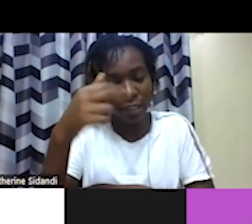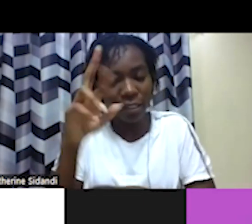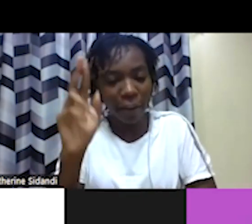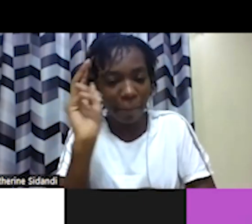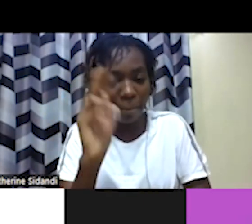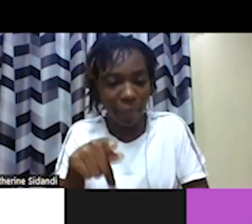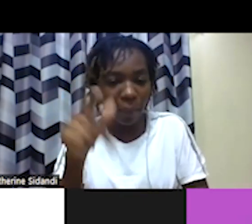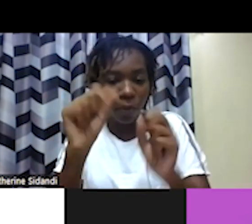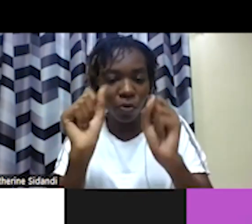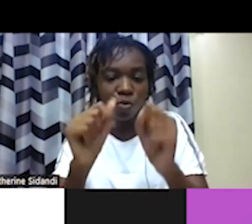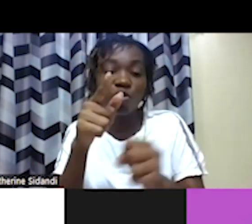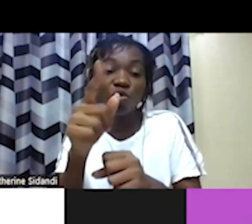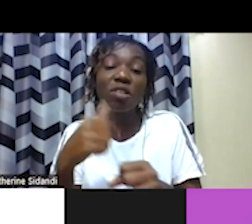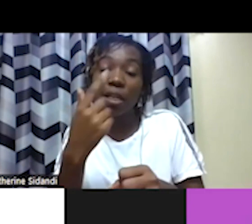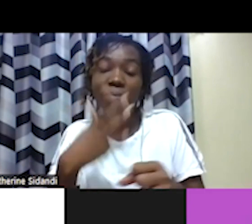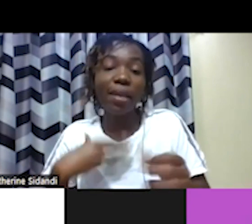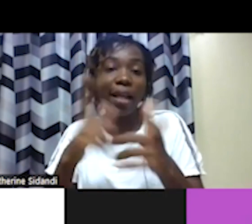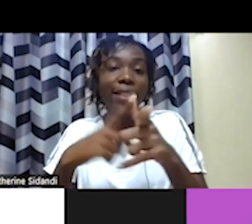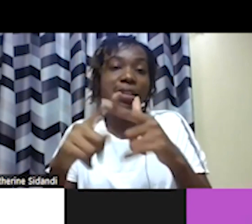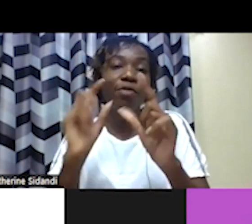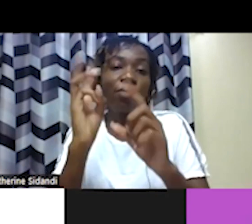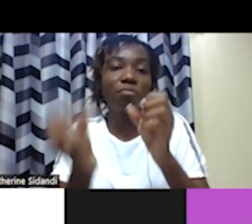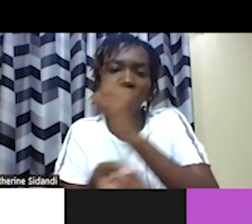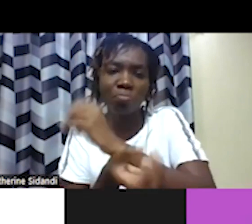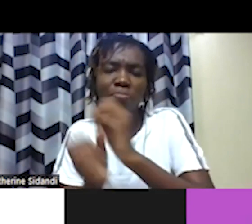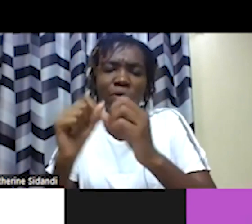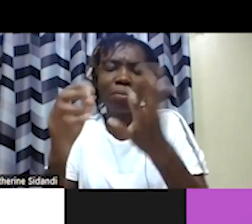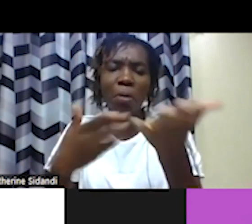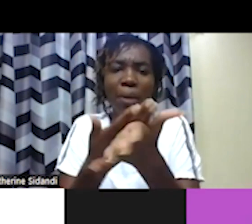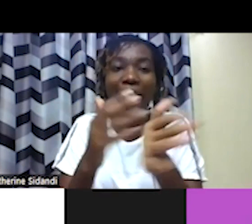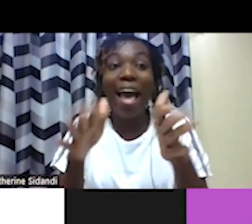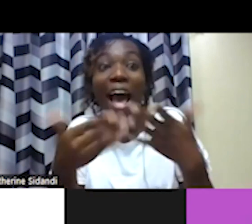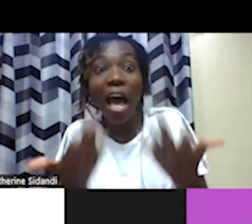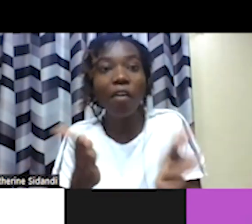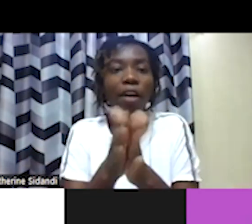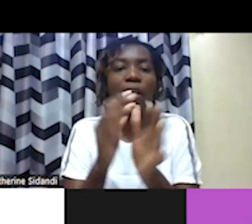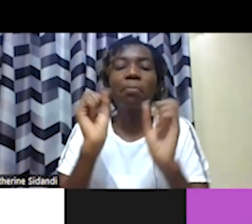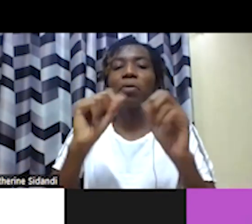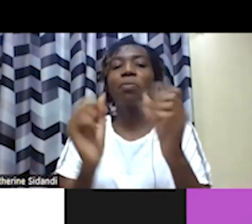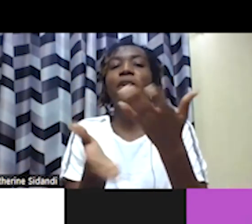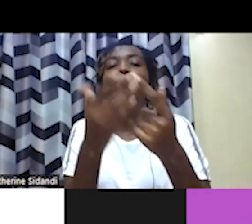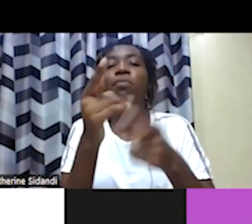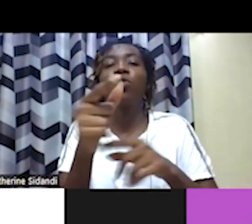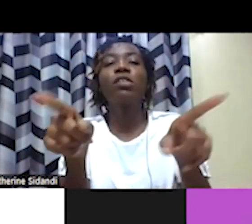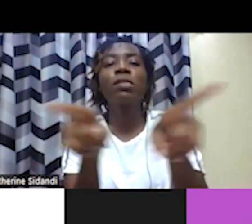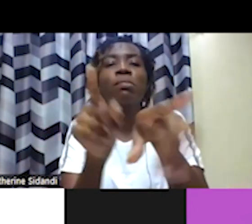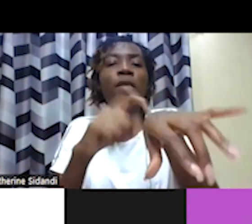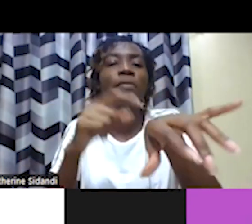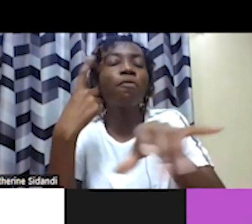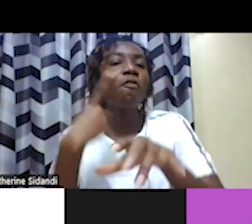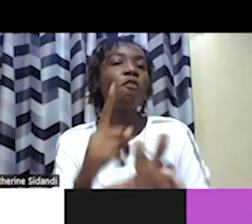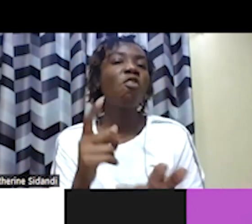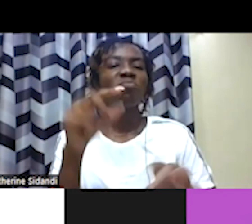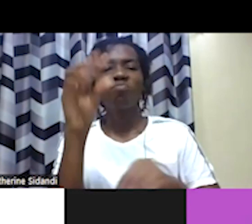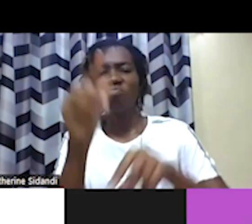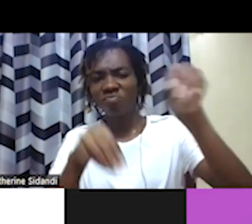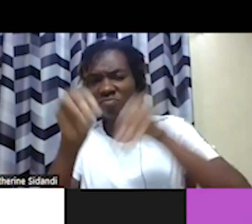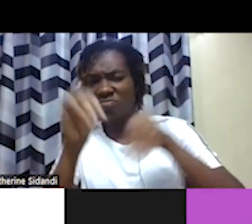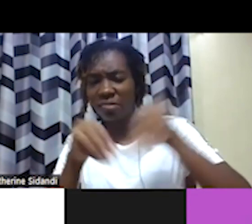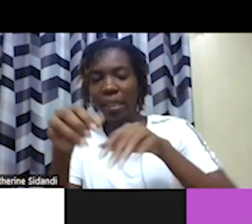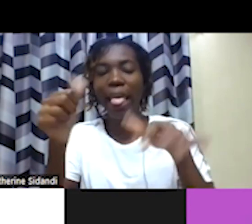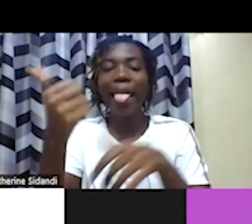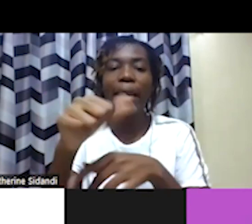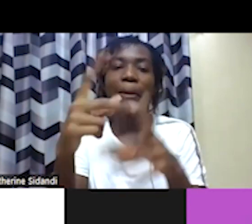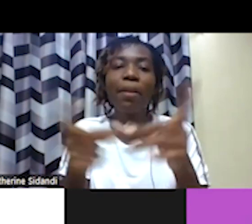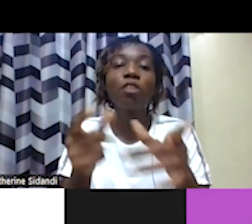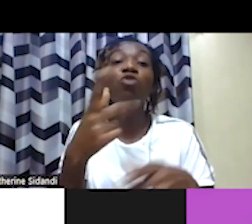how you can apply for exemptions. I'll tell you how exams are done. And I will also be able to help you in figuring out any place that you'll be